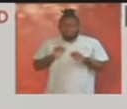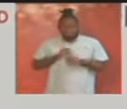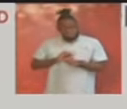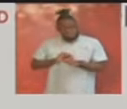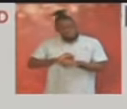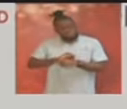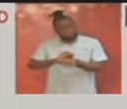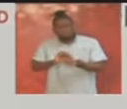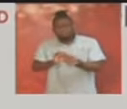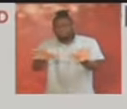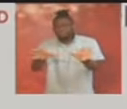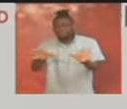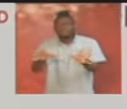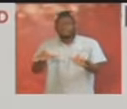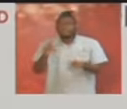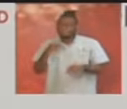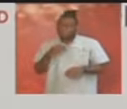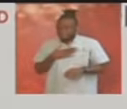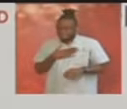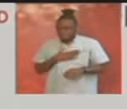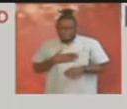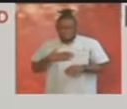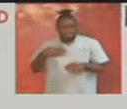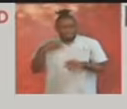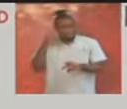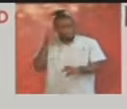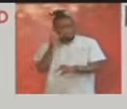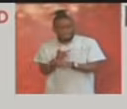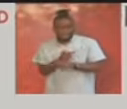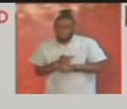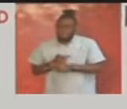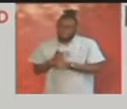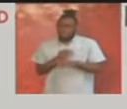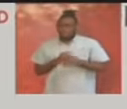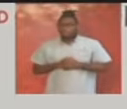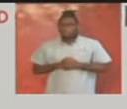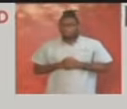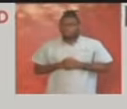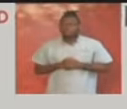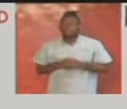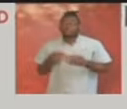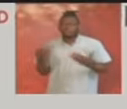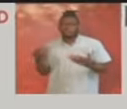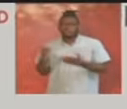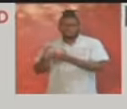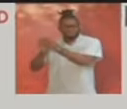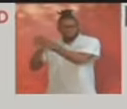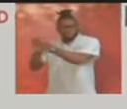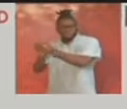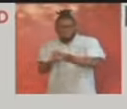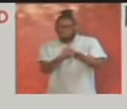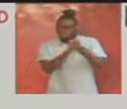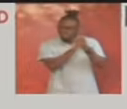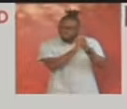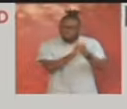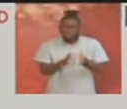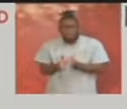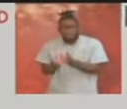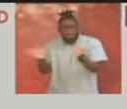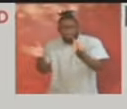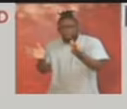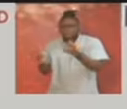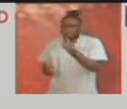careful. So while we generally want to congratulate the population on the maintenance of the behaviors, we do